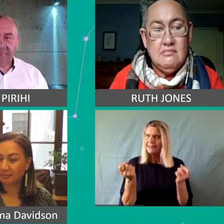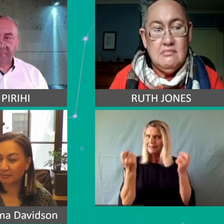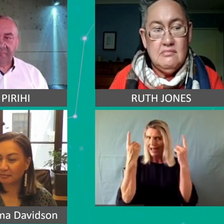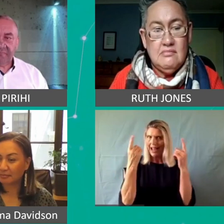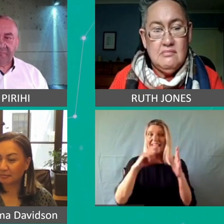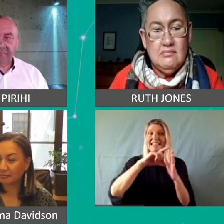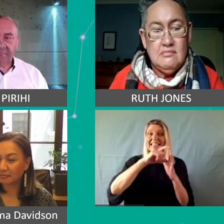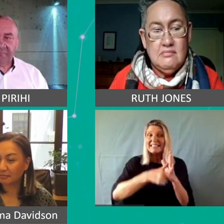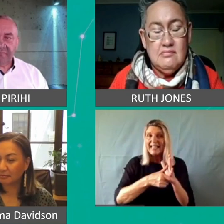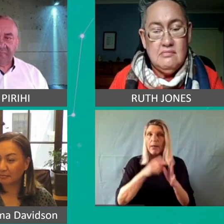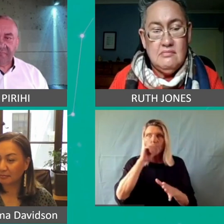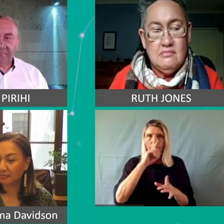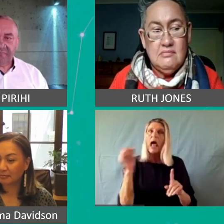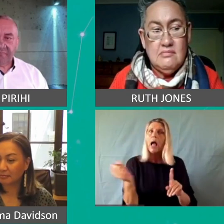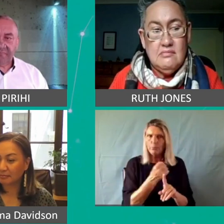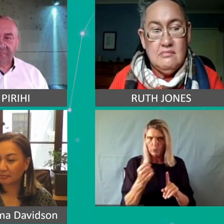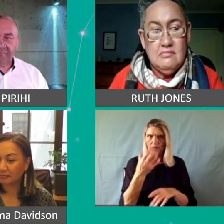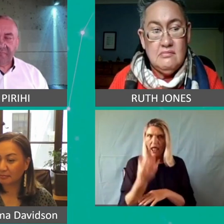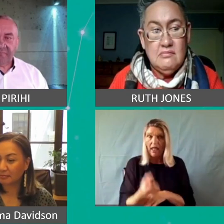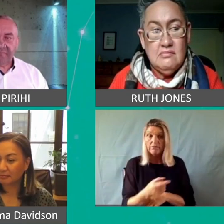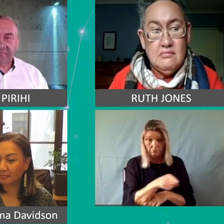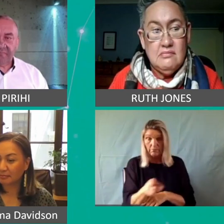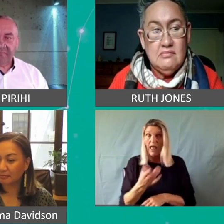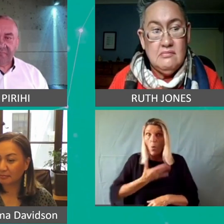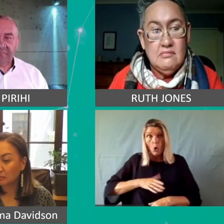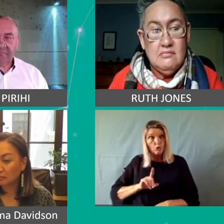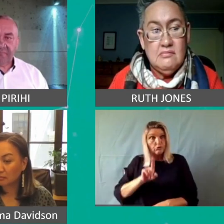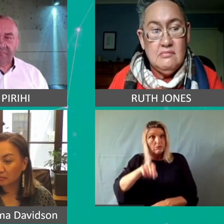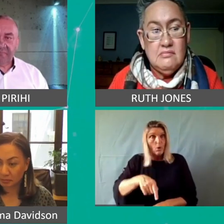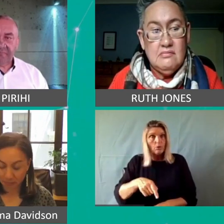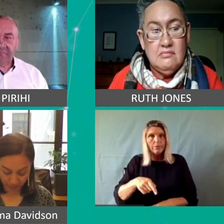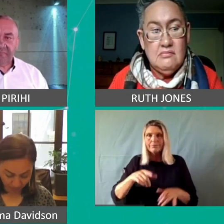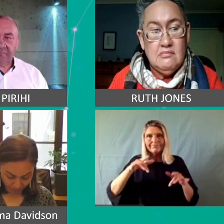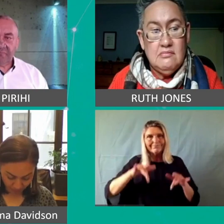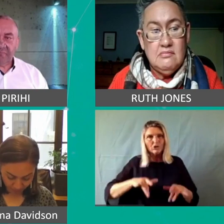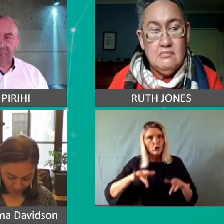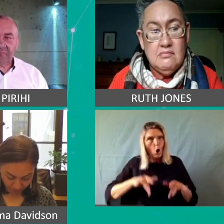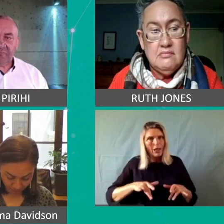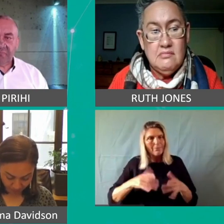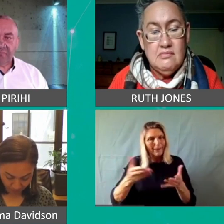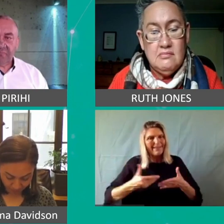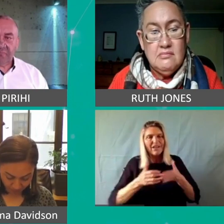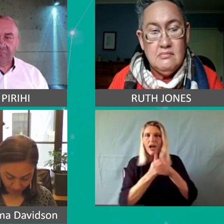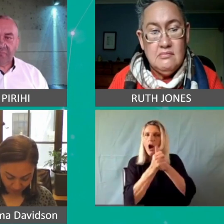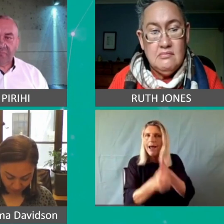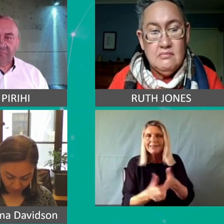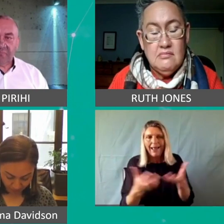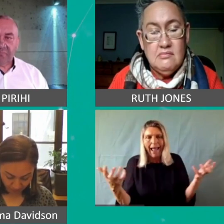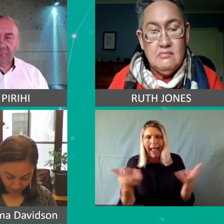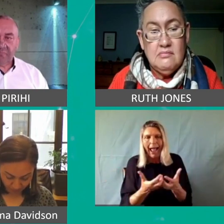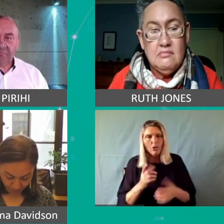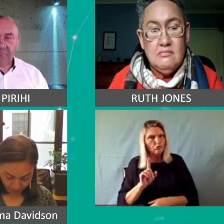are abused and want to respond, but haven't until now had any direction in how to do that and